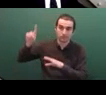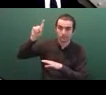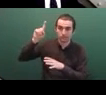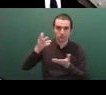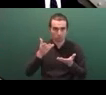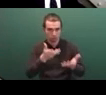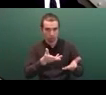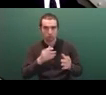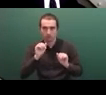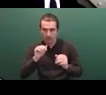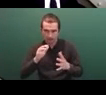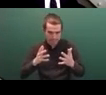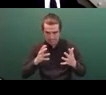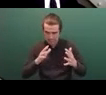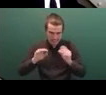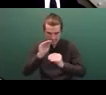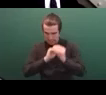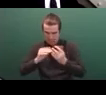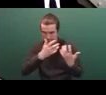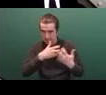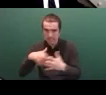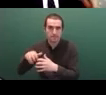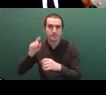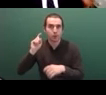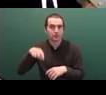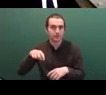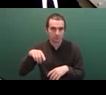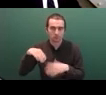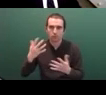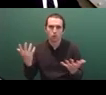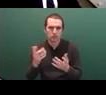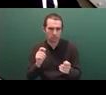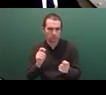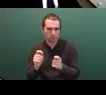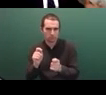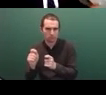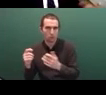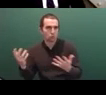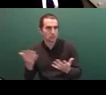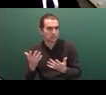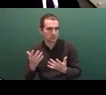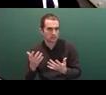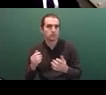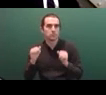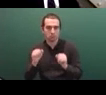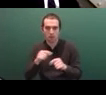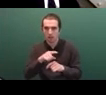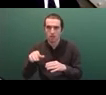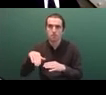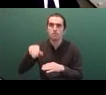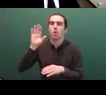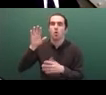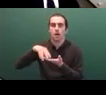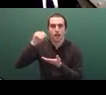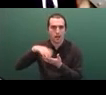day. So it's not something that is alien to them to do that. How will my pupils show what they